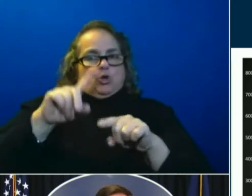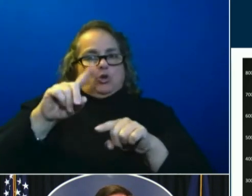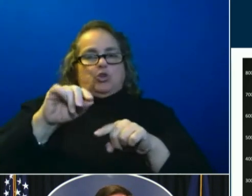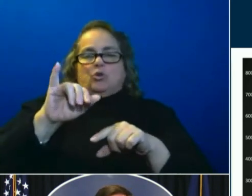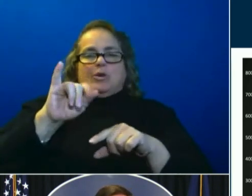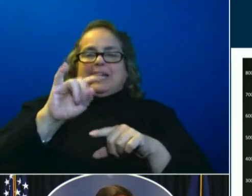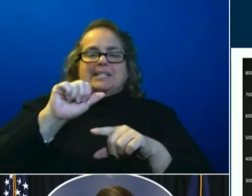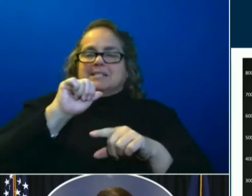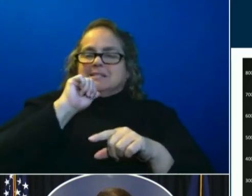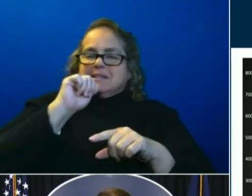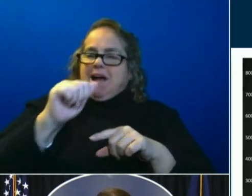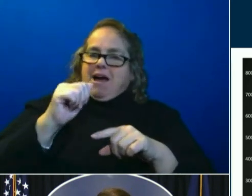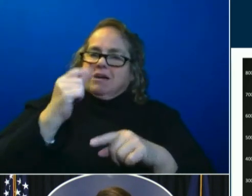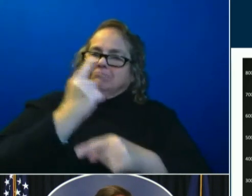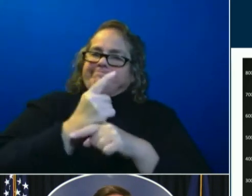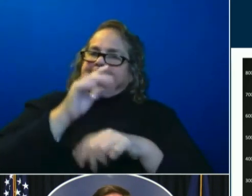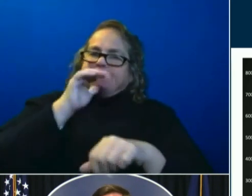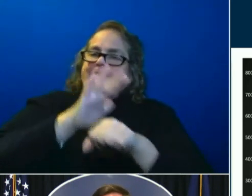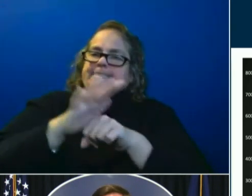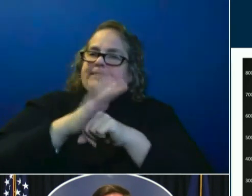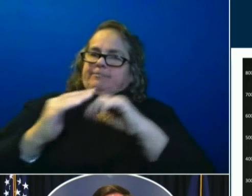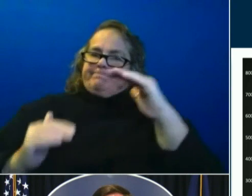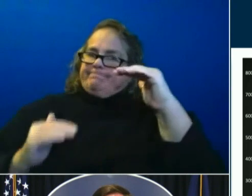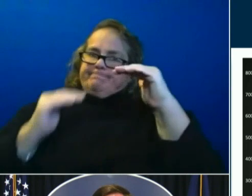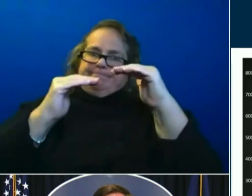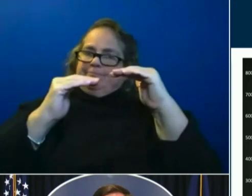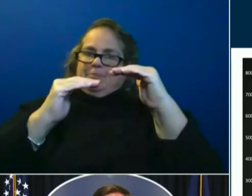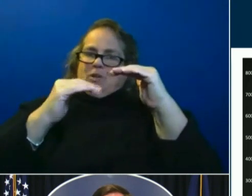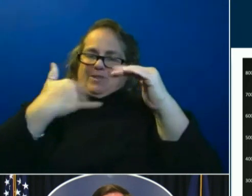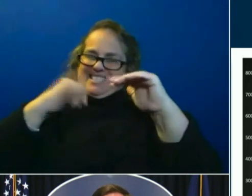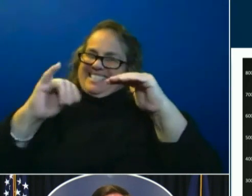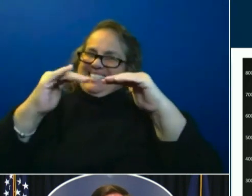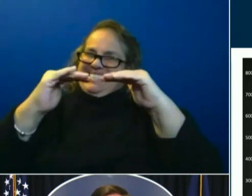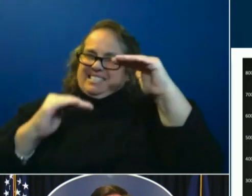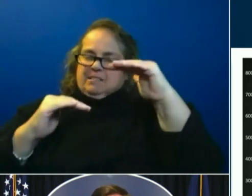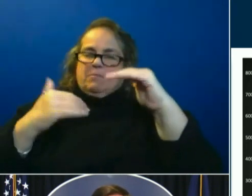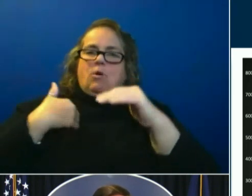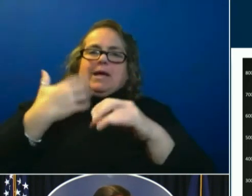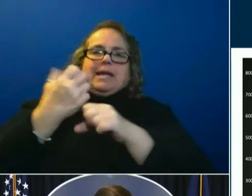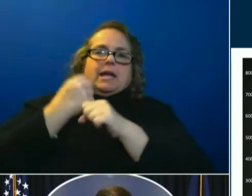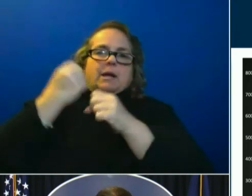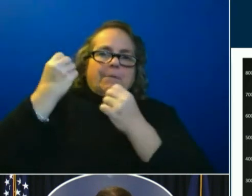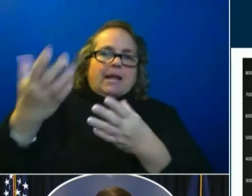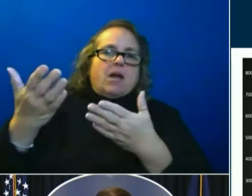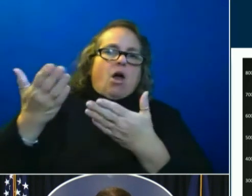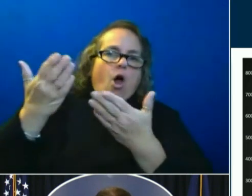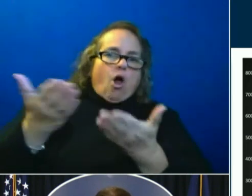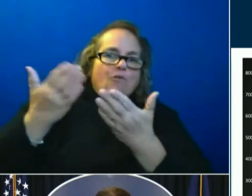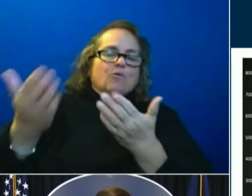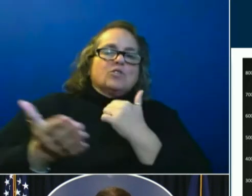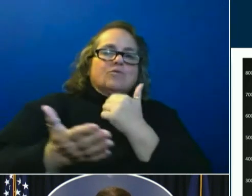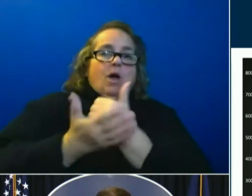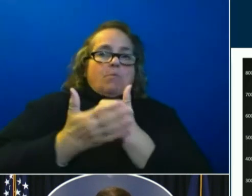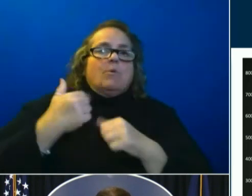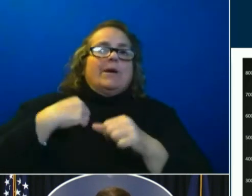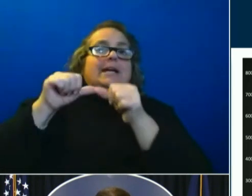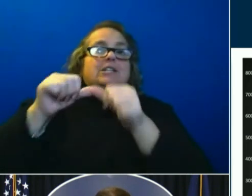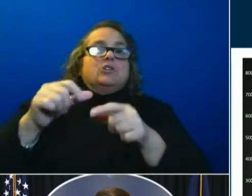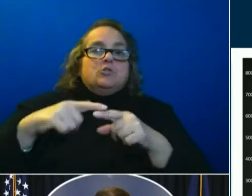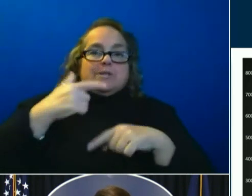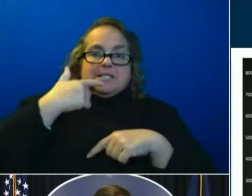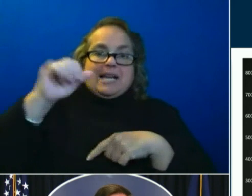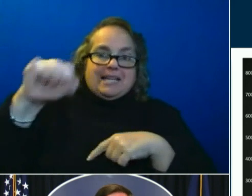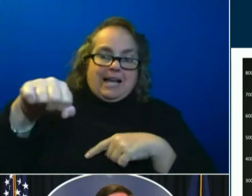so many offers for help that we continue to say yes to each and every time. We are committed to addressing this.